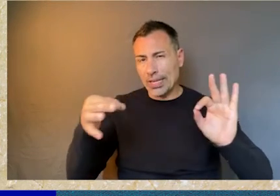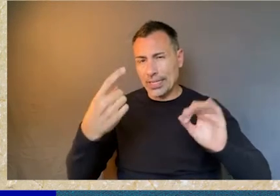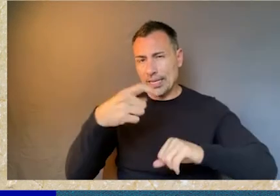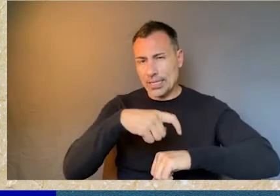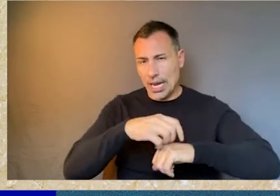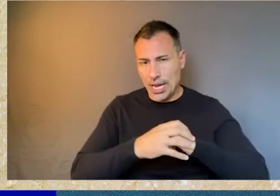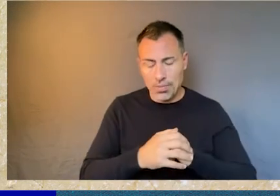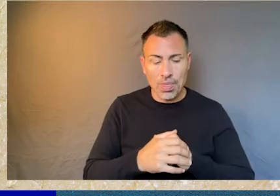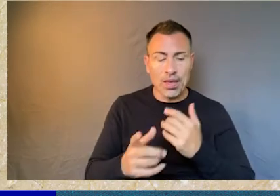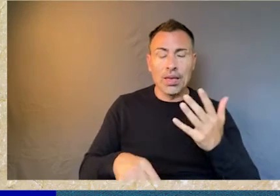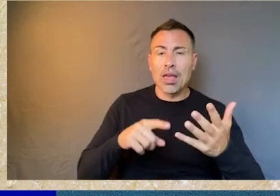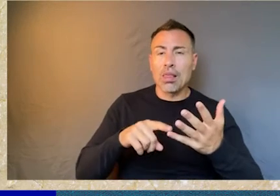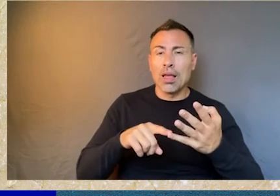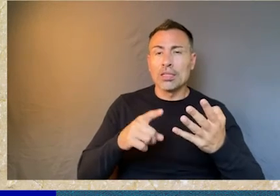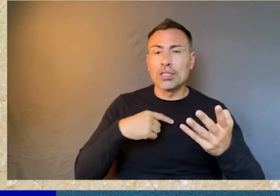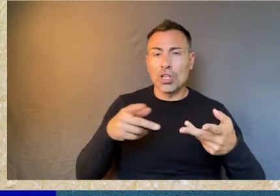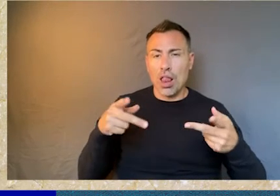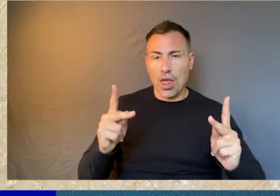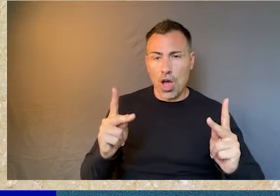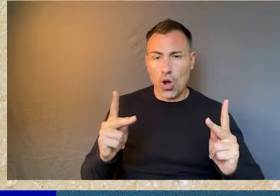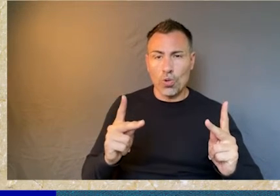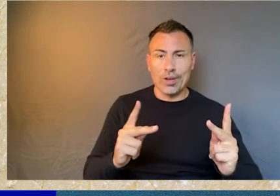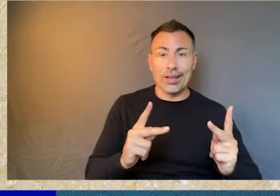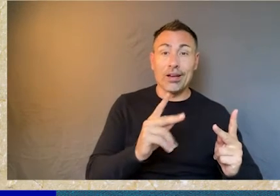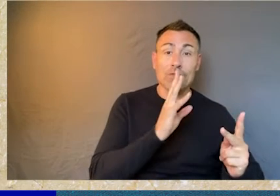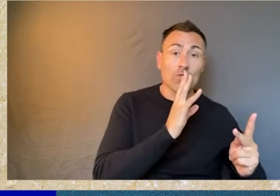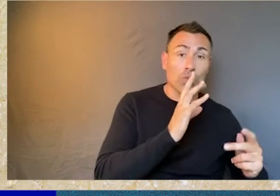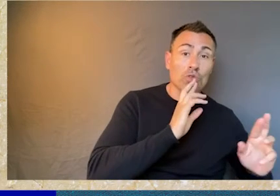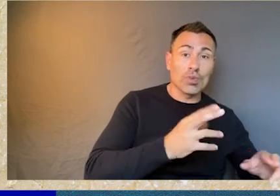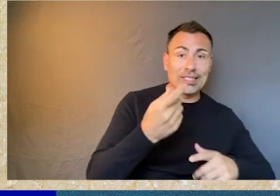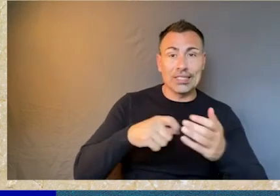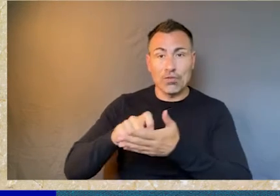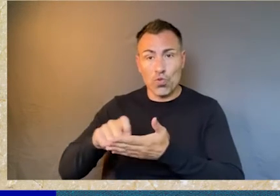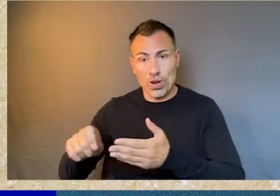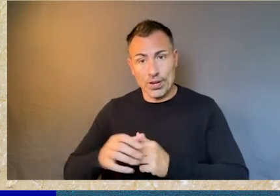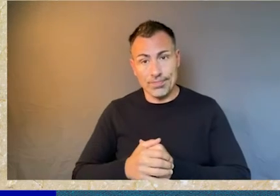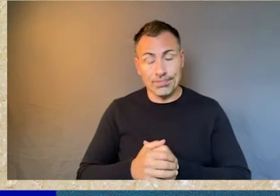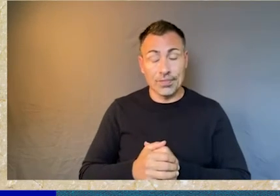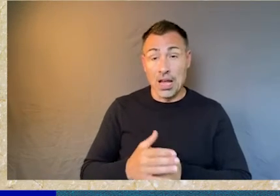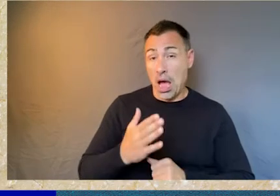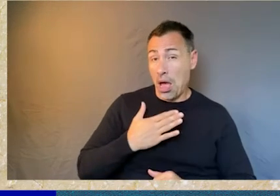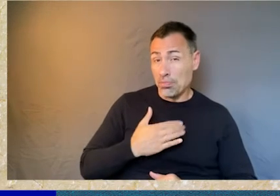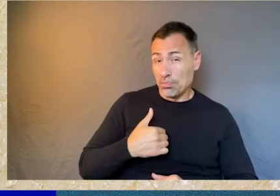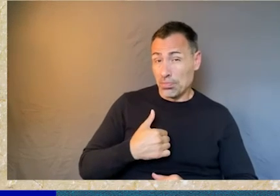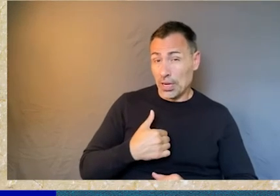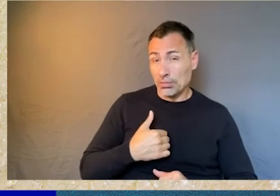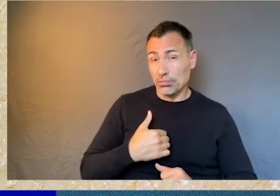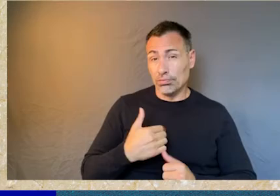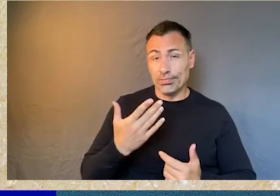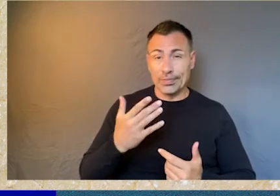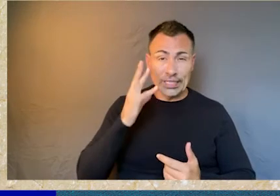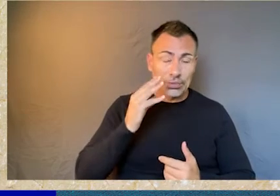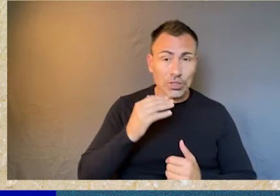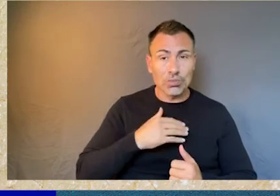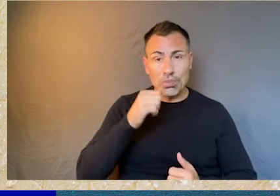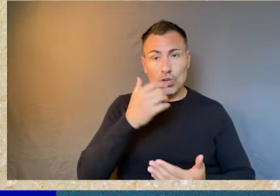responses. As an example from my personal life, my girlfriend's 10-year-old sister is a person with dyslexia. On her exams, she's provided